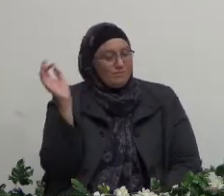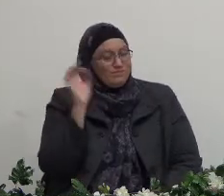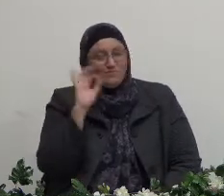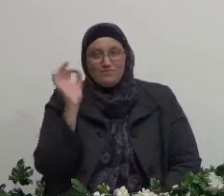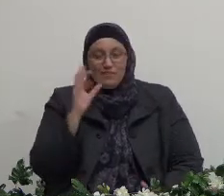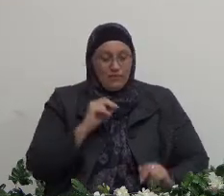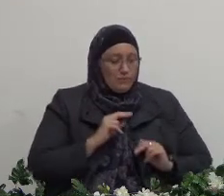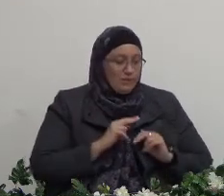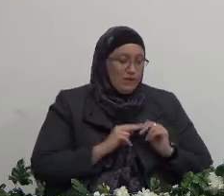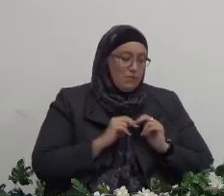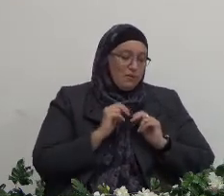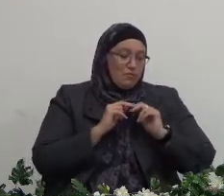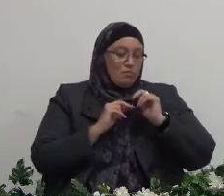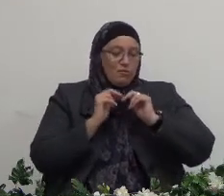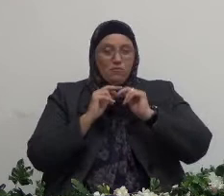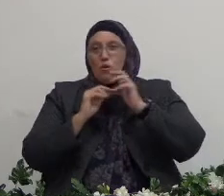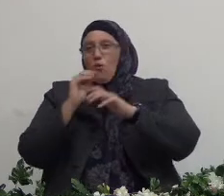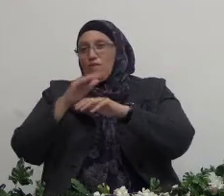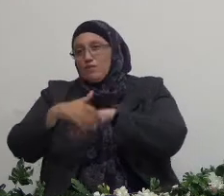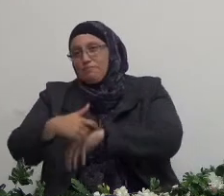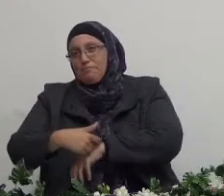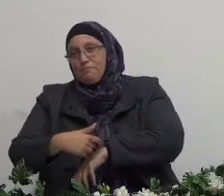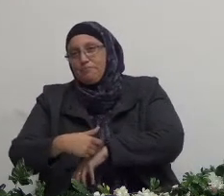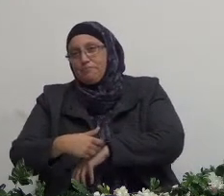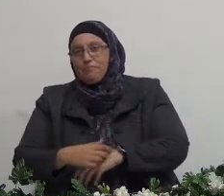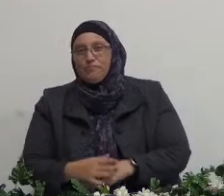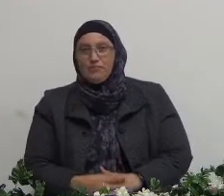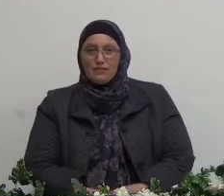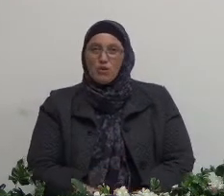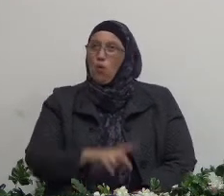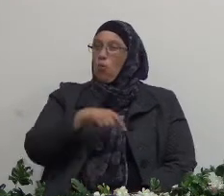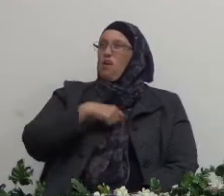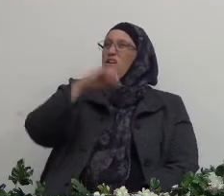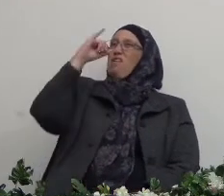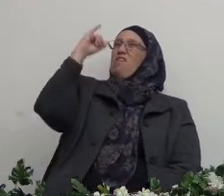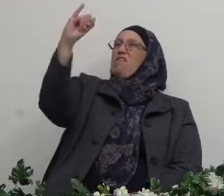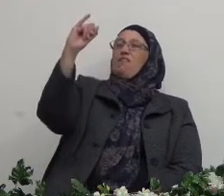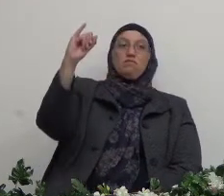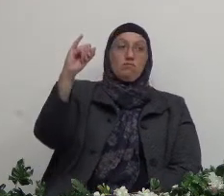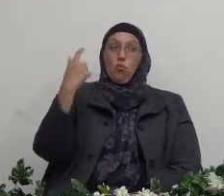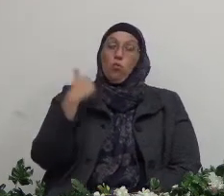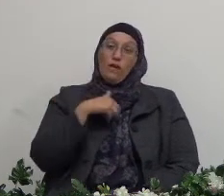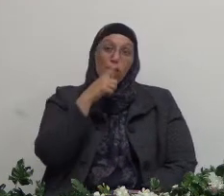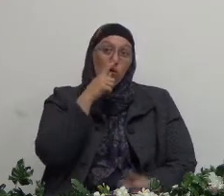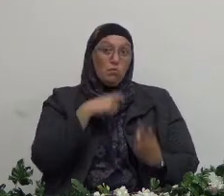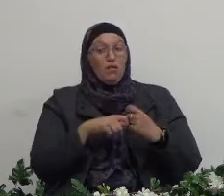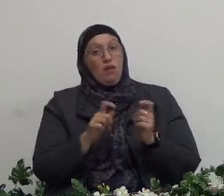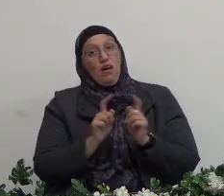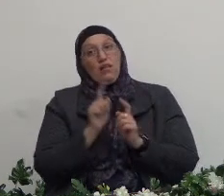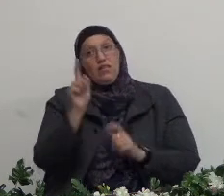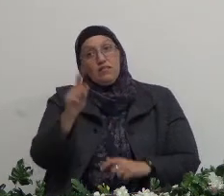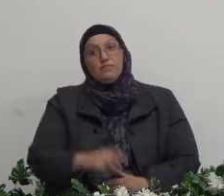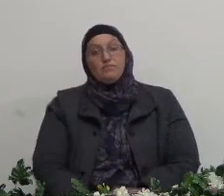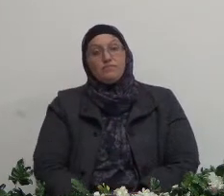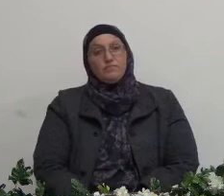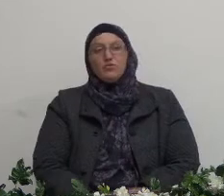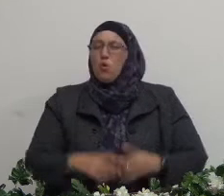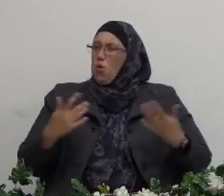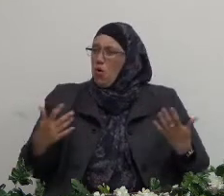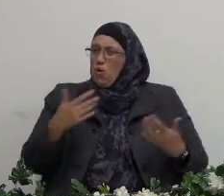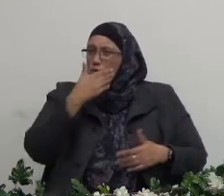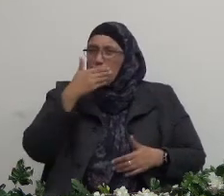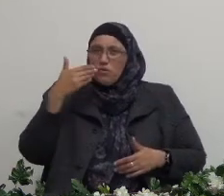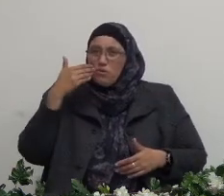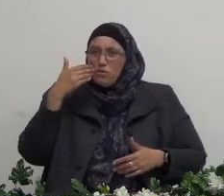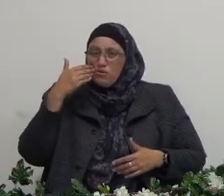with, so what does it mean we got the devil chained down? In other words,